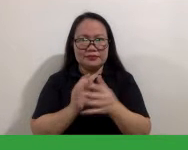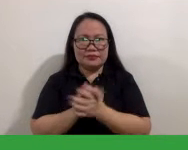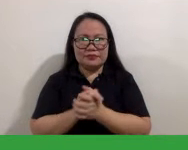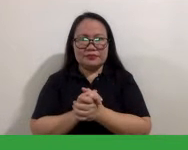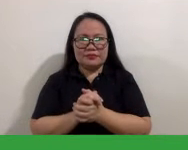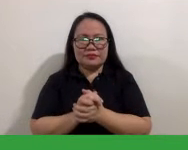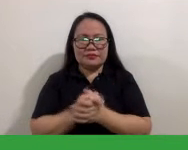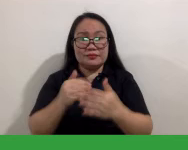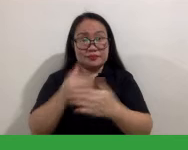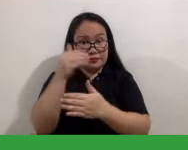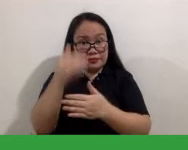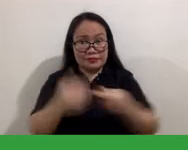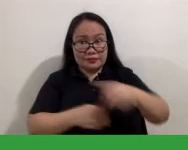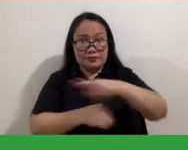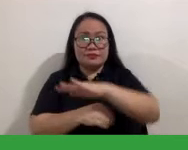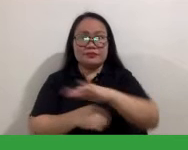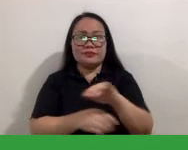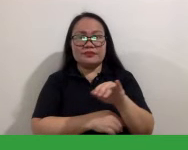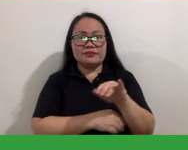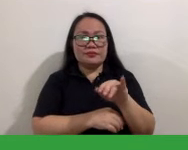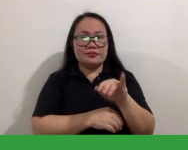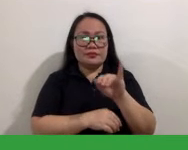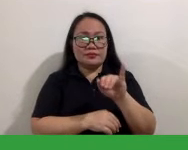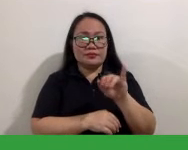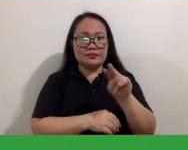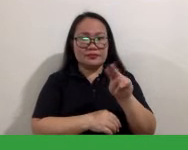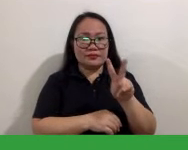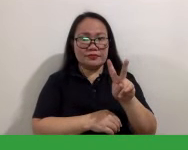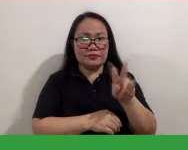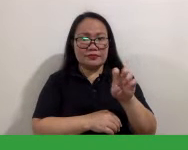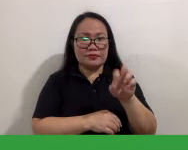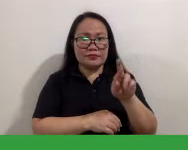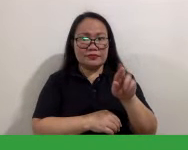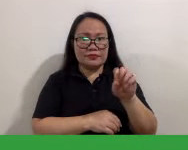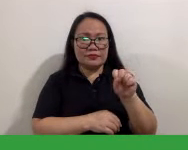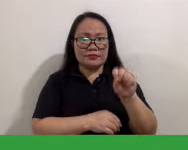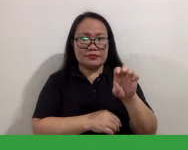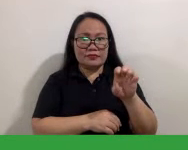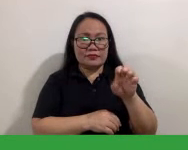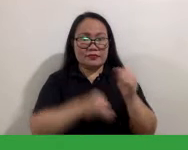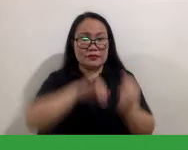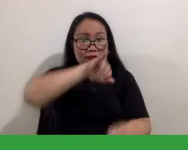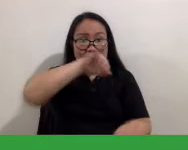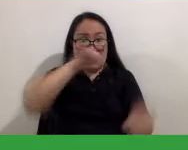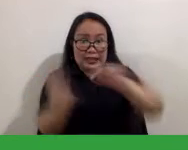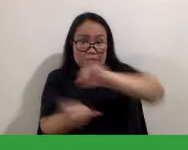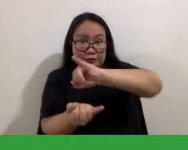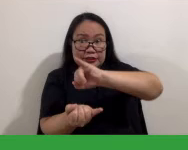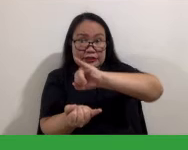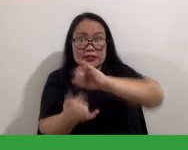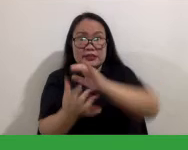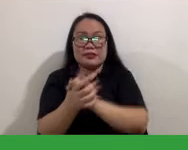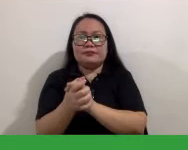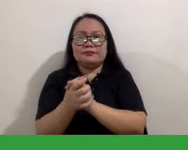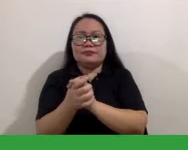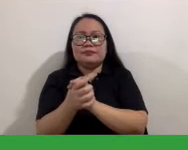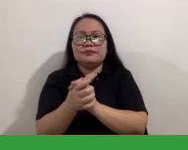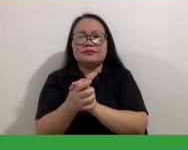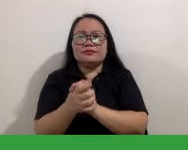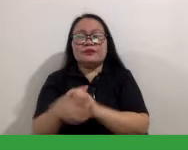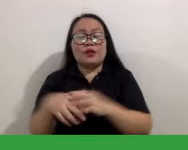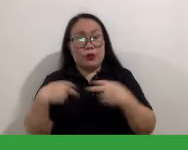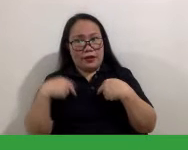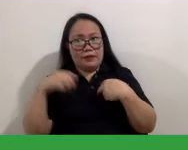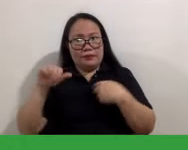Next property is the inverse property. So, we have additive inverse property. The sum of any number